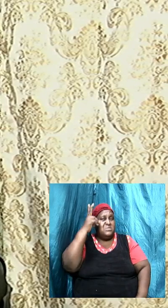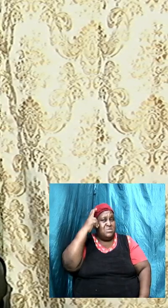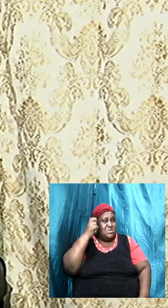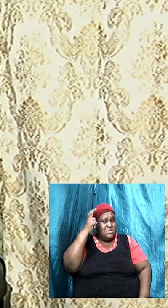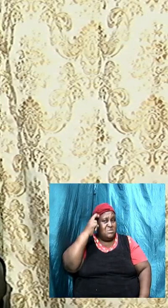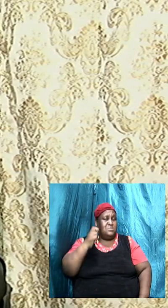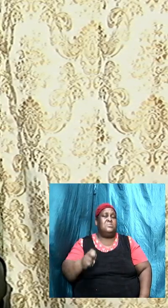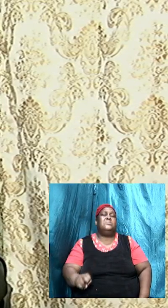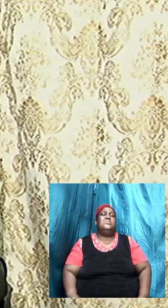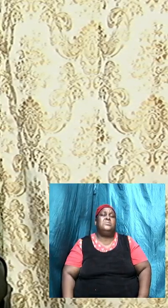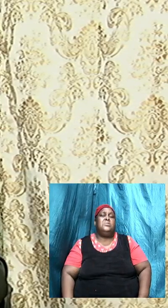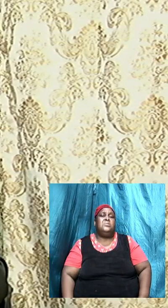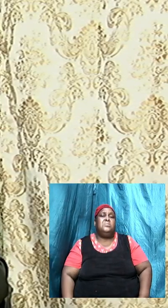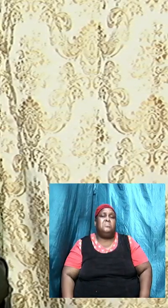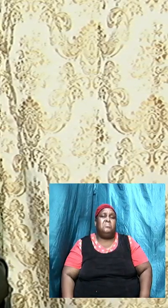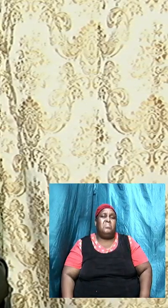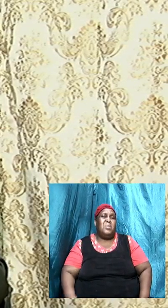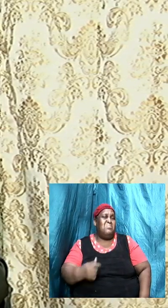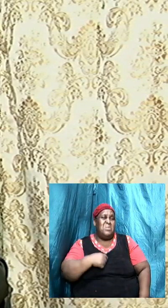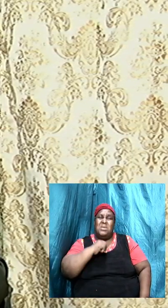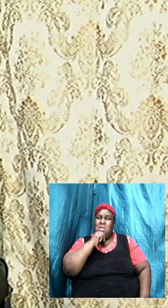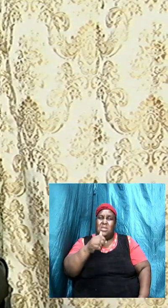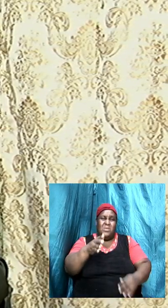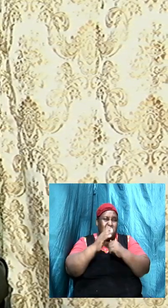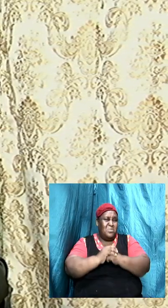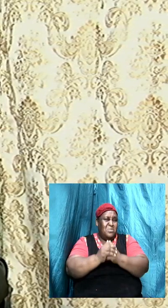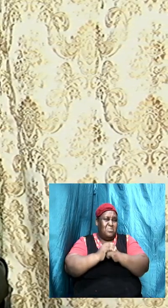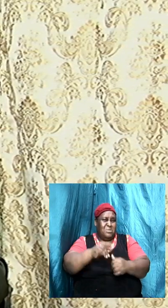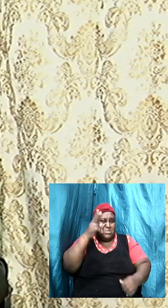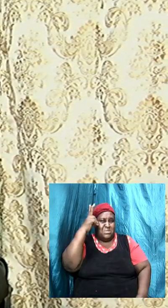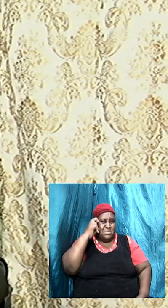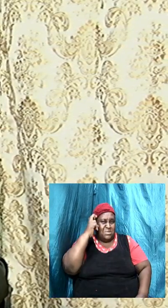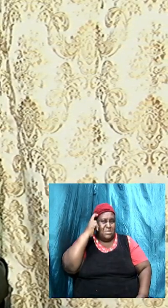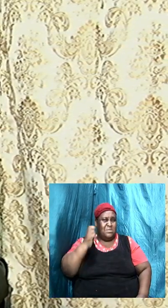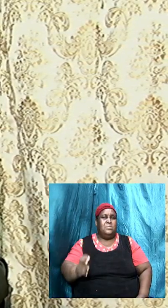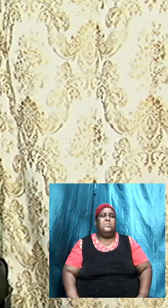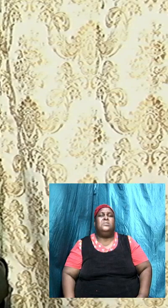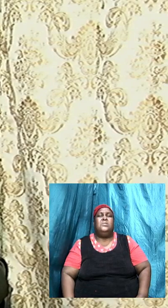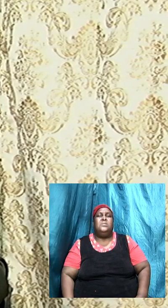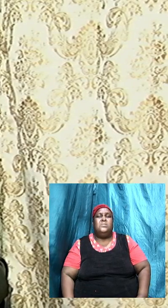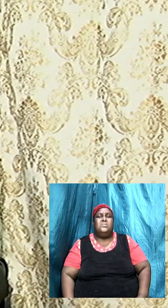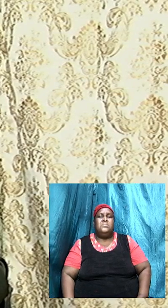being a worshipper of Satan? I am not worshipping Satan.